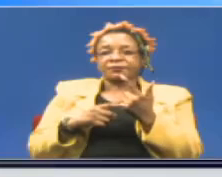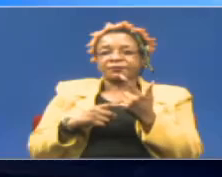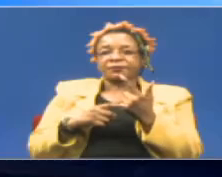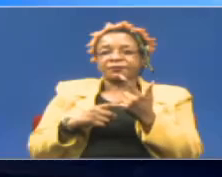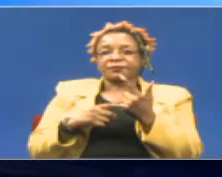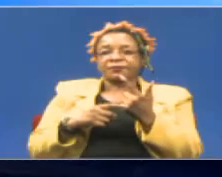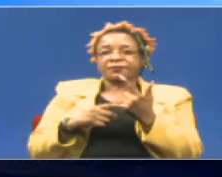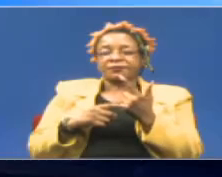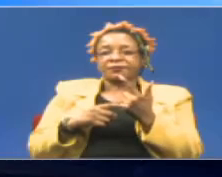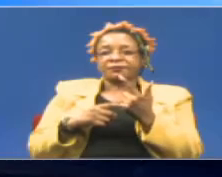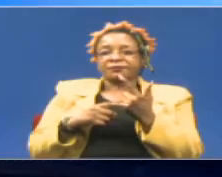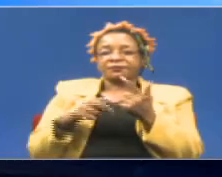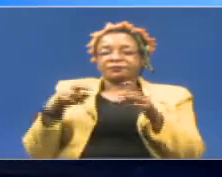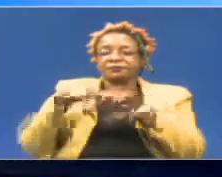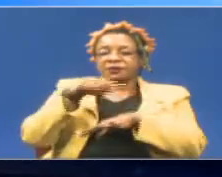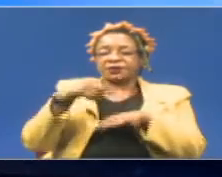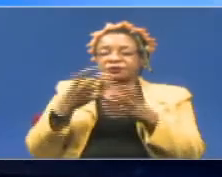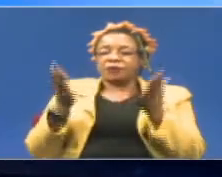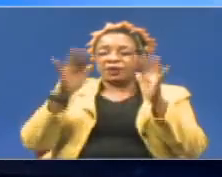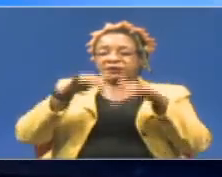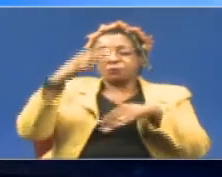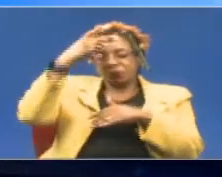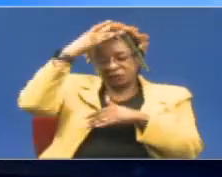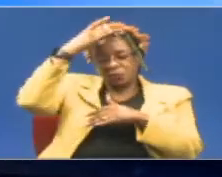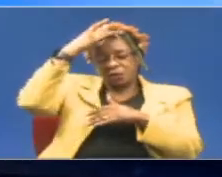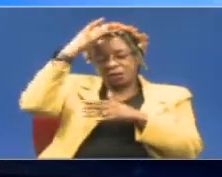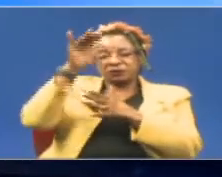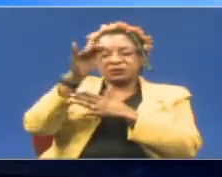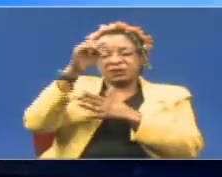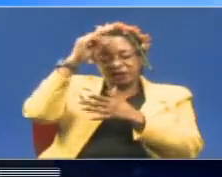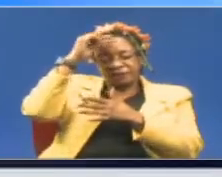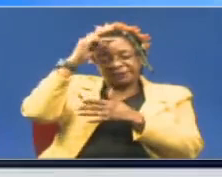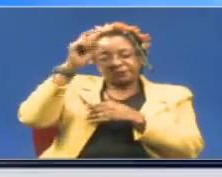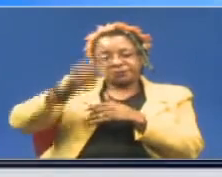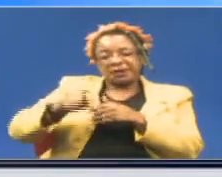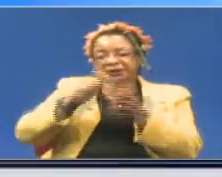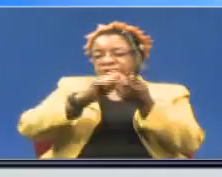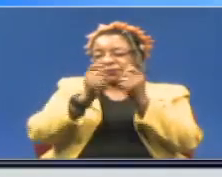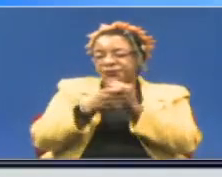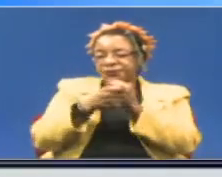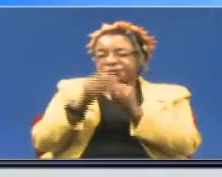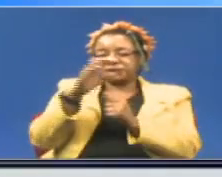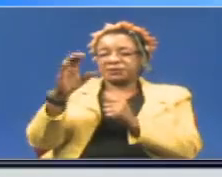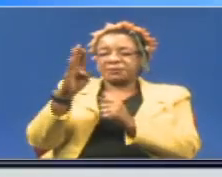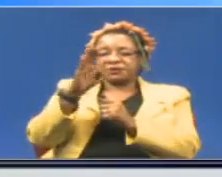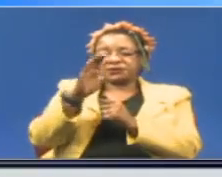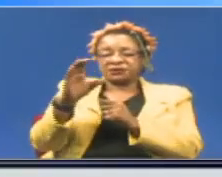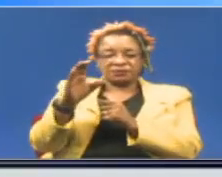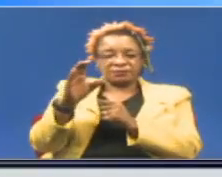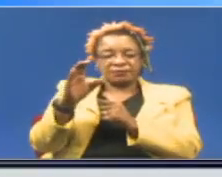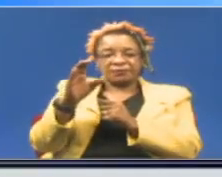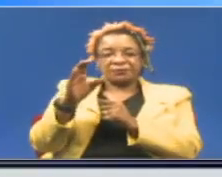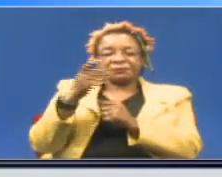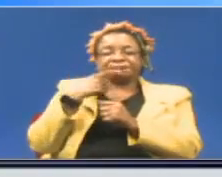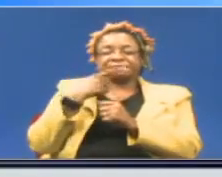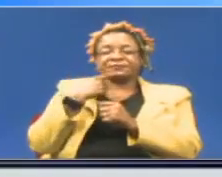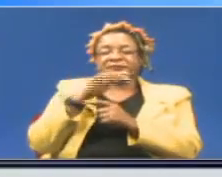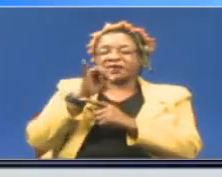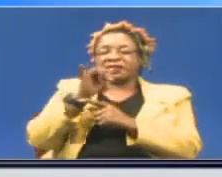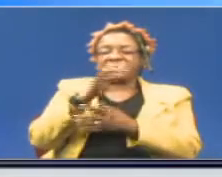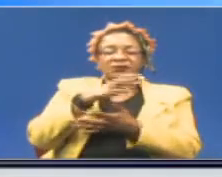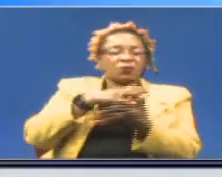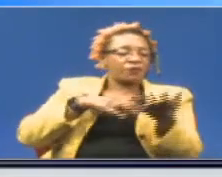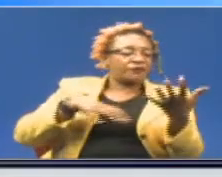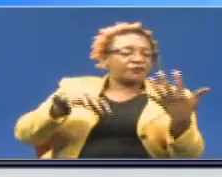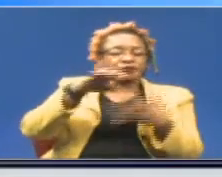And National Assembly Speaker Moses Wetangula has asked the government to relook into the competency-based curriculum, saying it's causing confusion